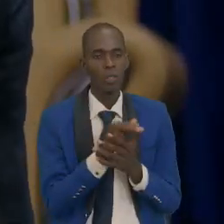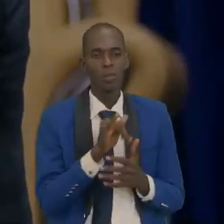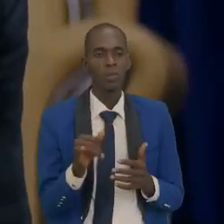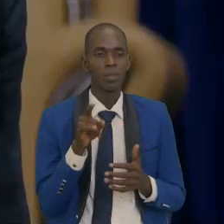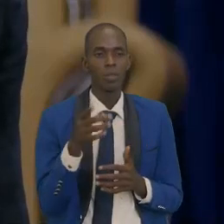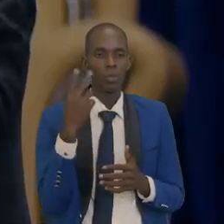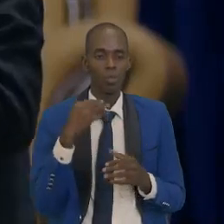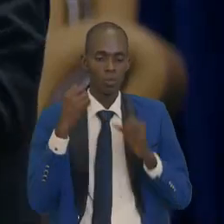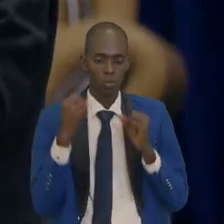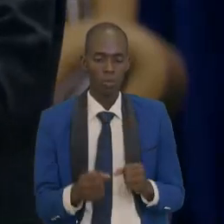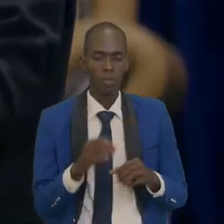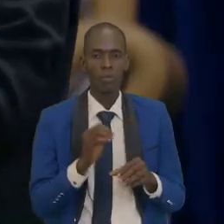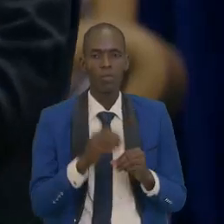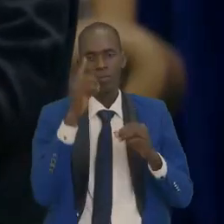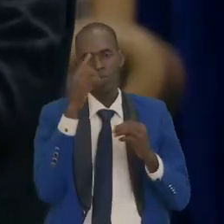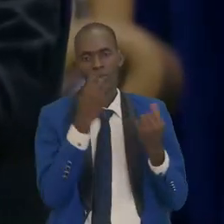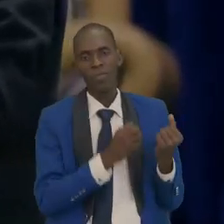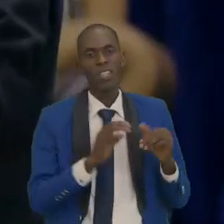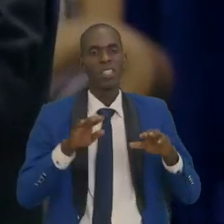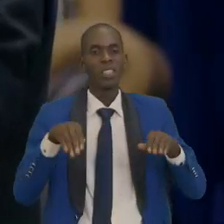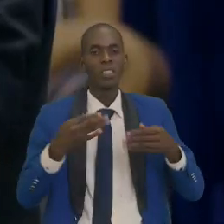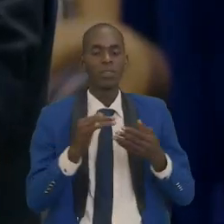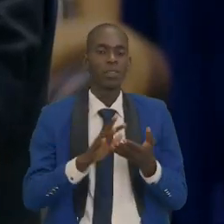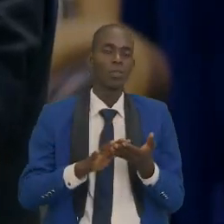giving glory to God